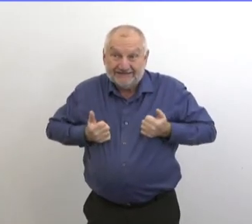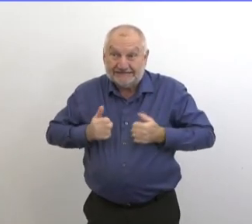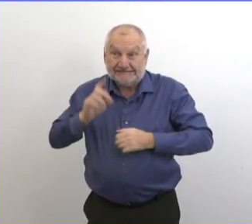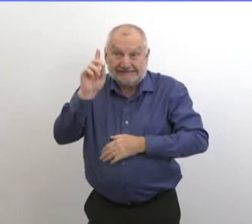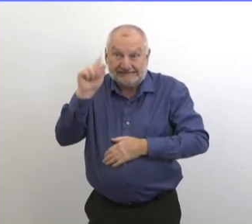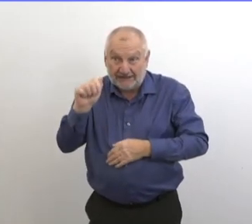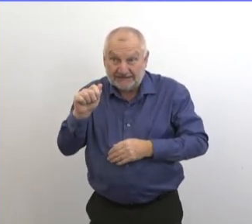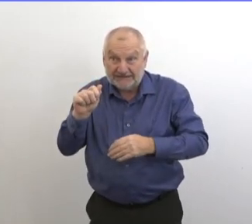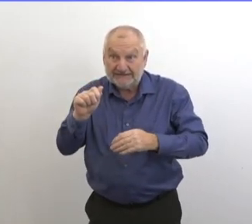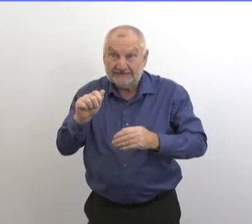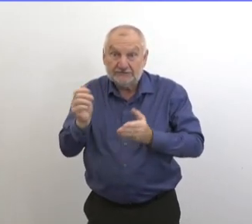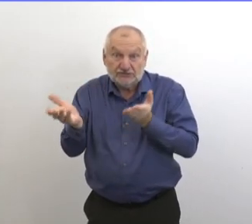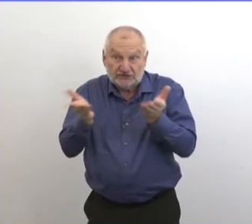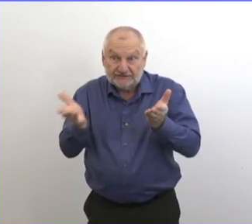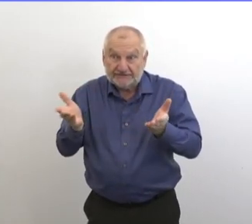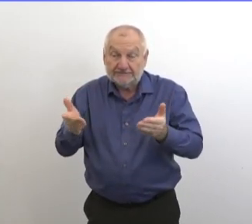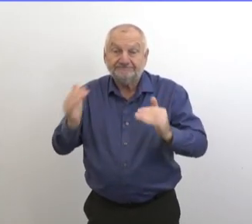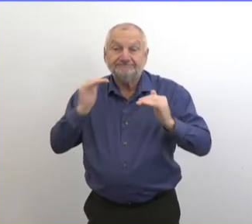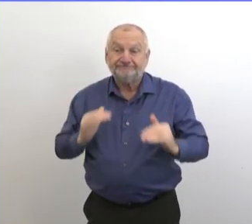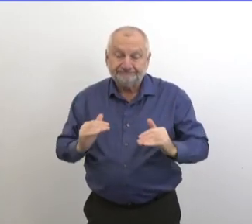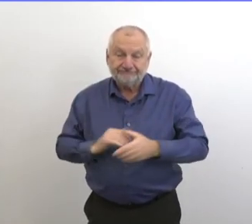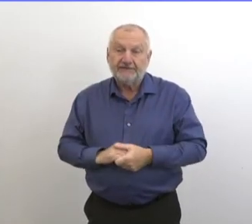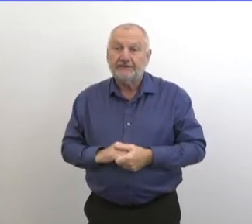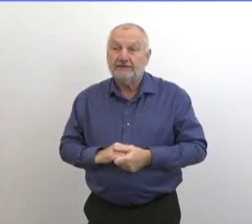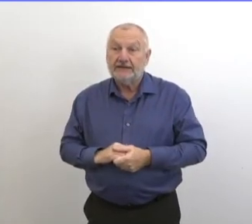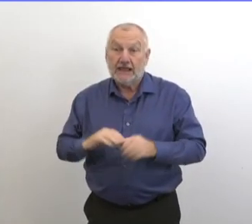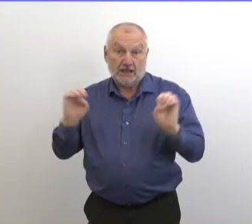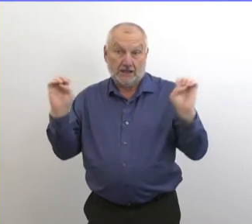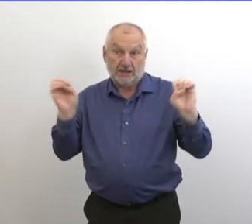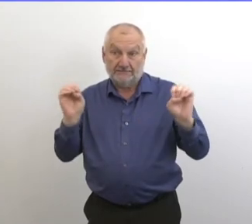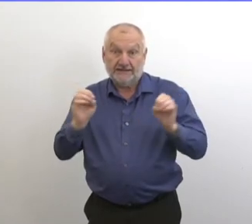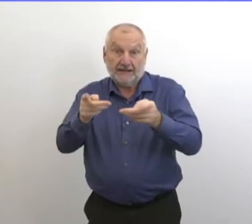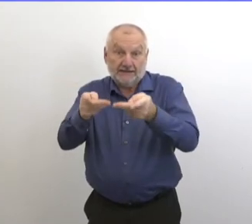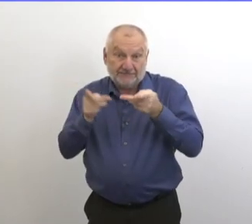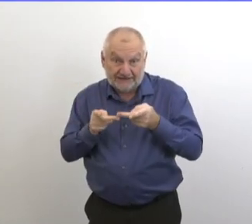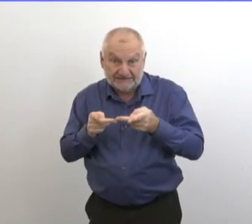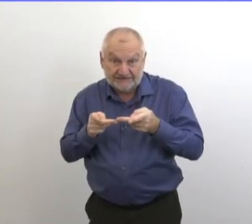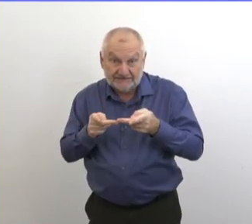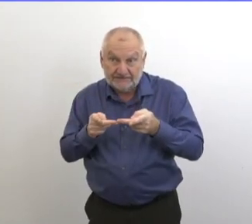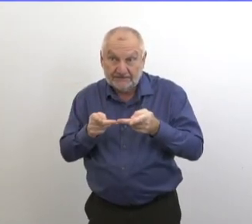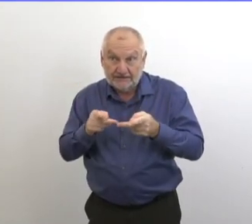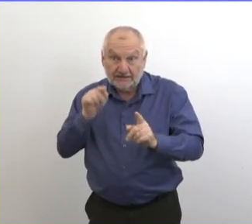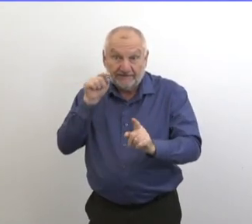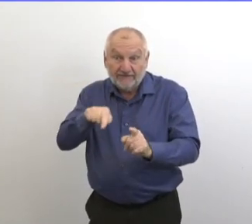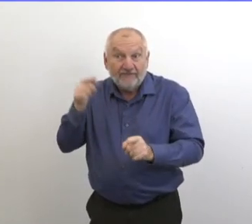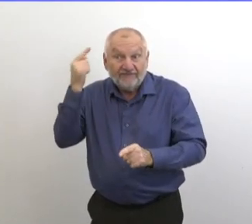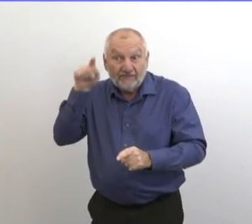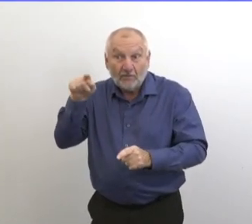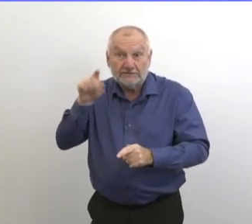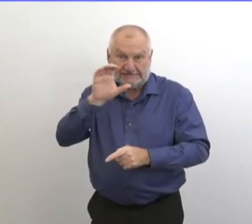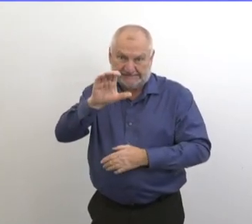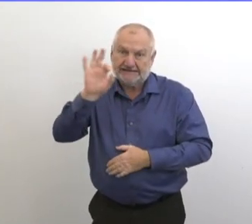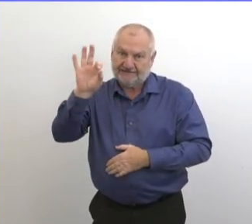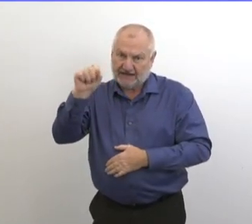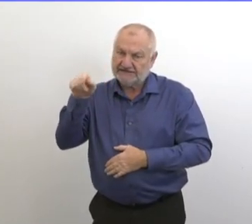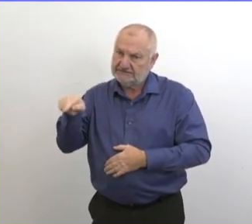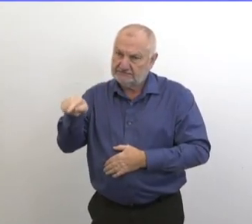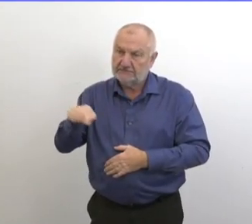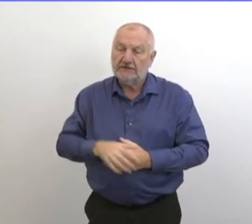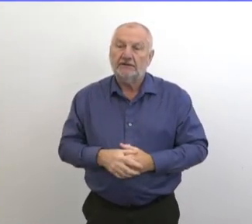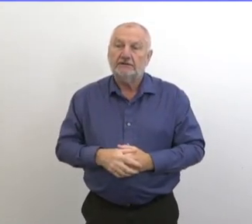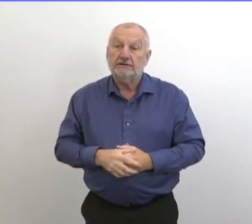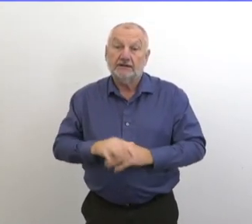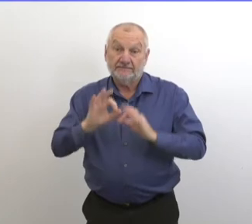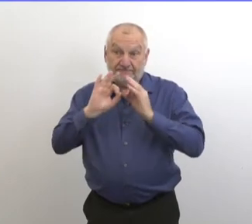shift staffed group homes, emergency placement shelters in child and family services, family violence